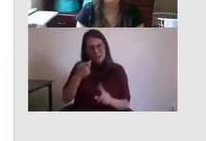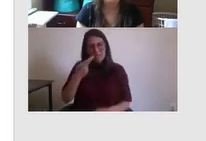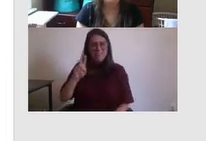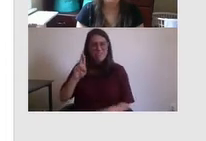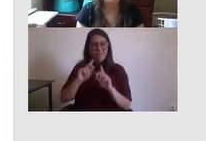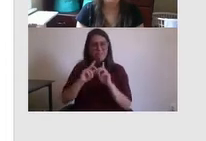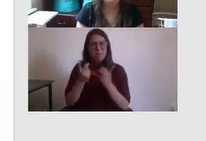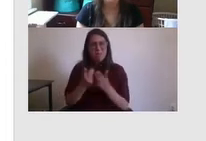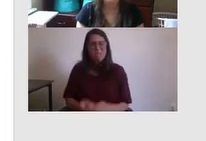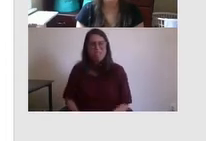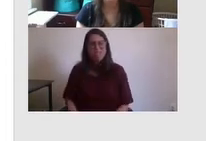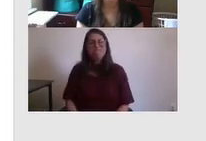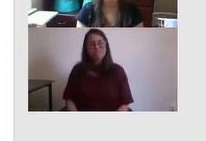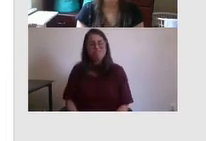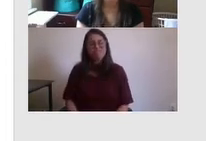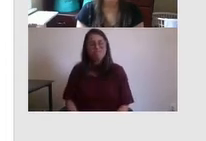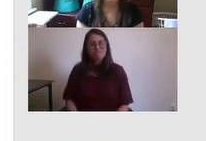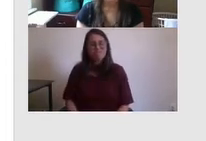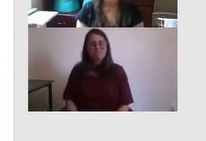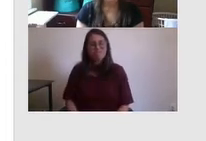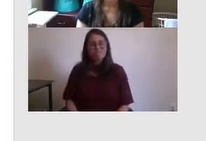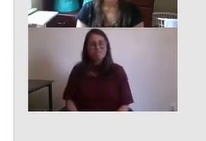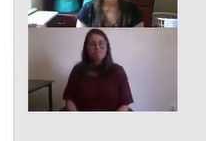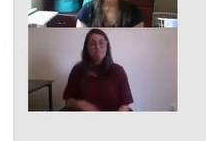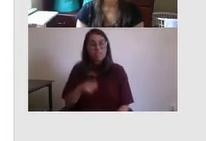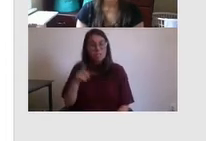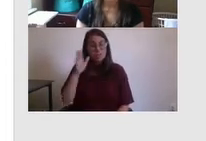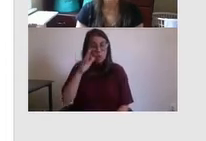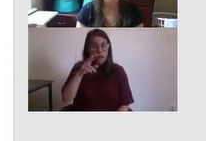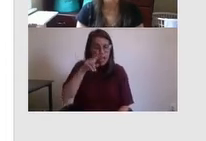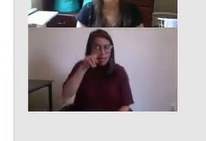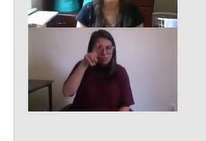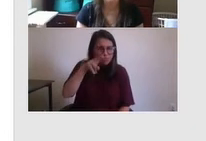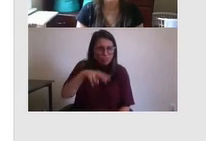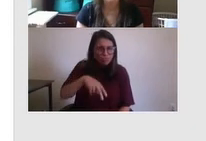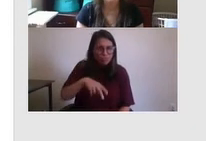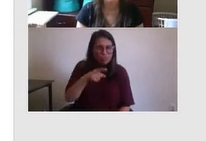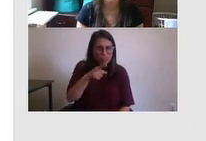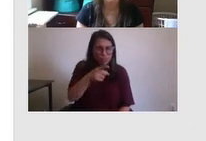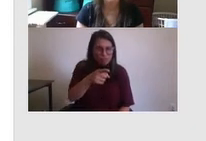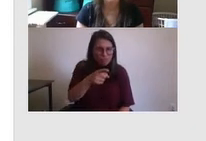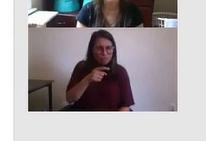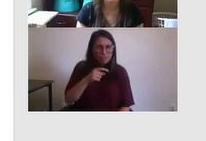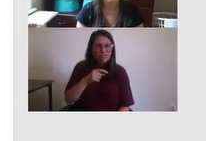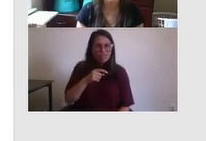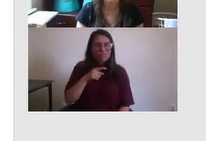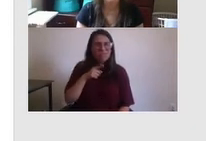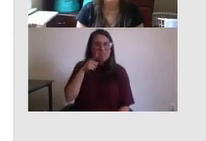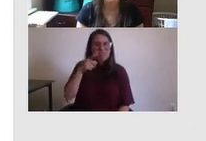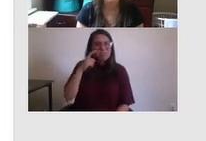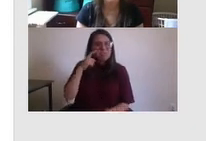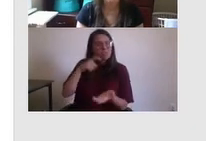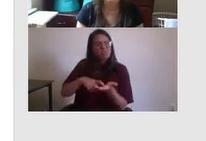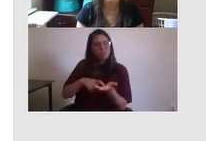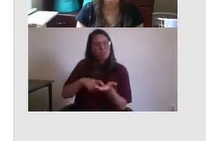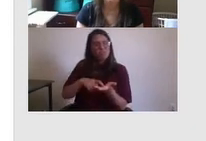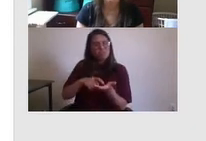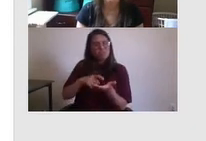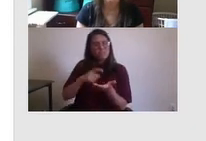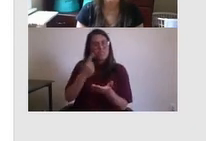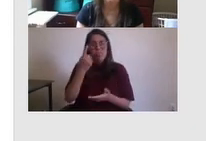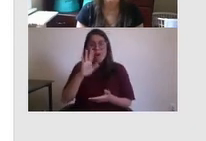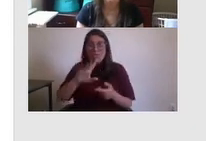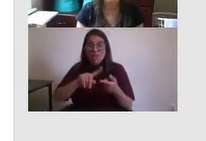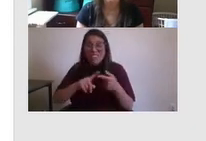Department. I know that as you look at this list, you will see a friend of